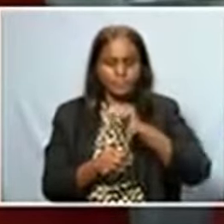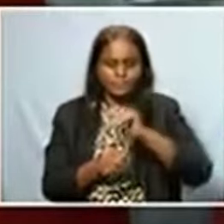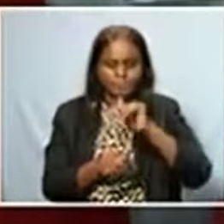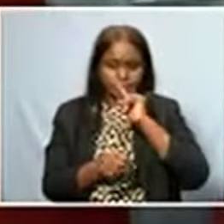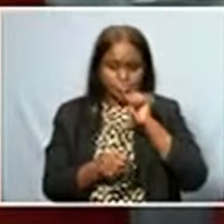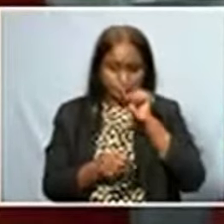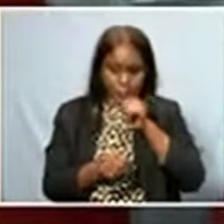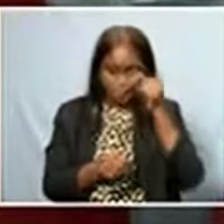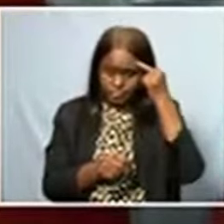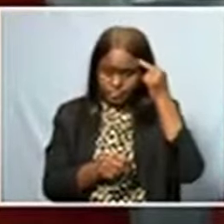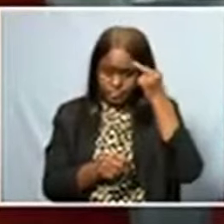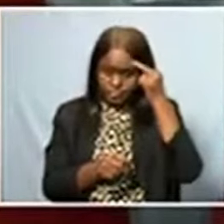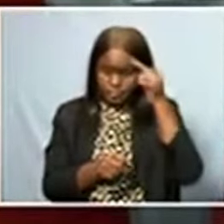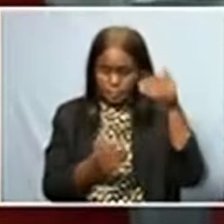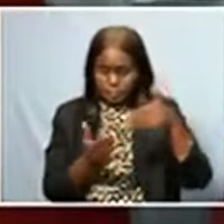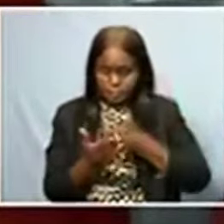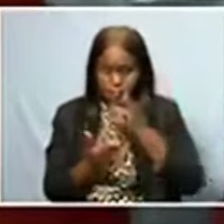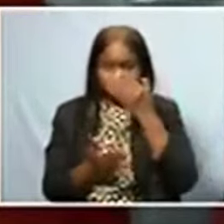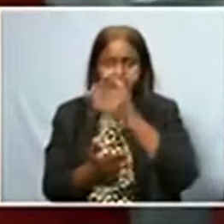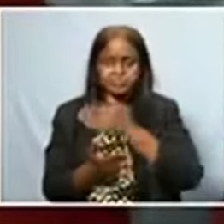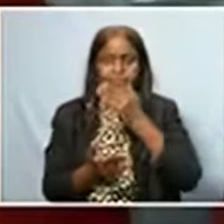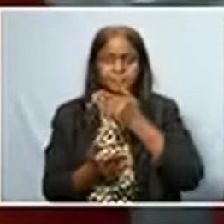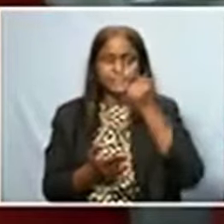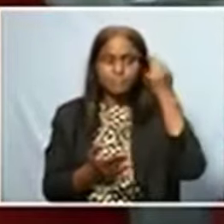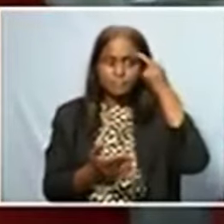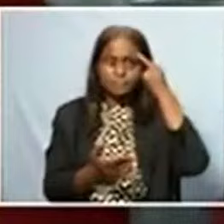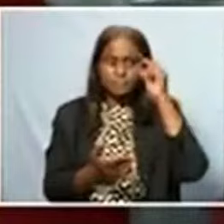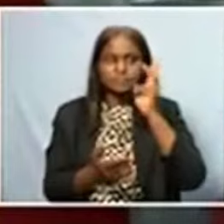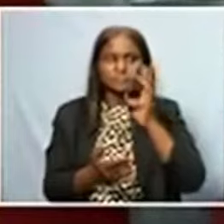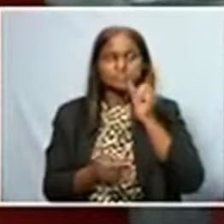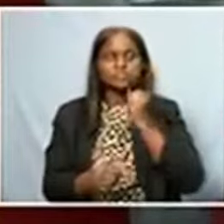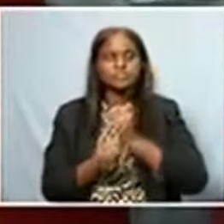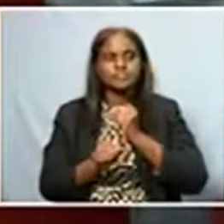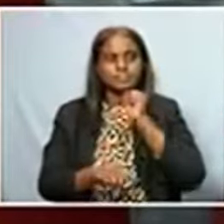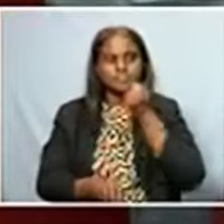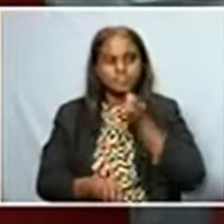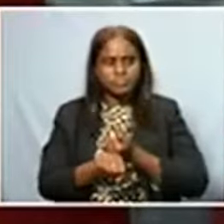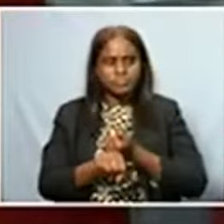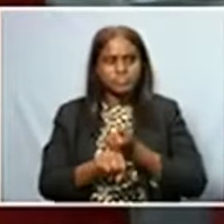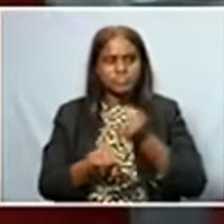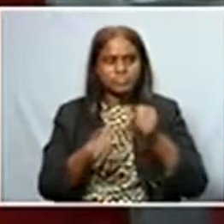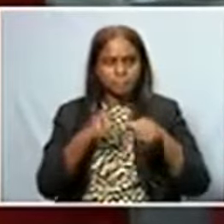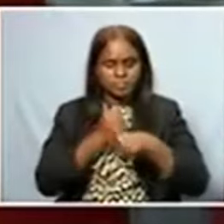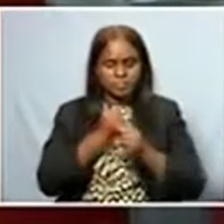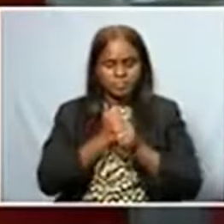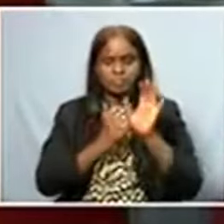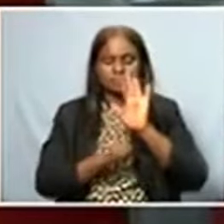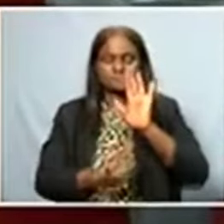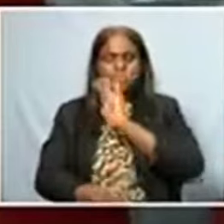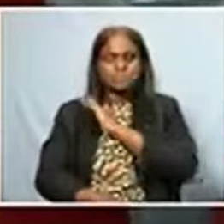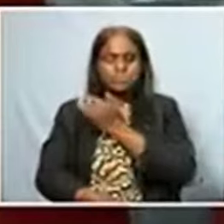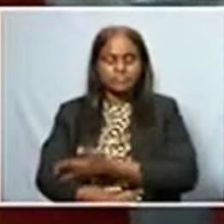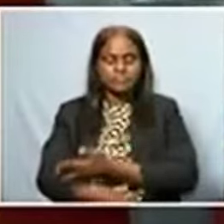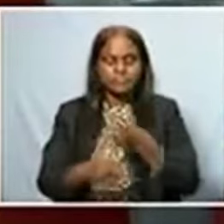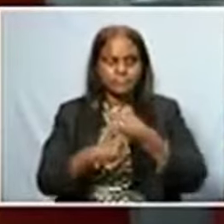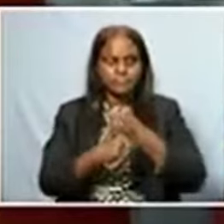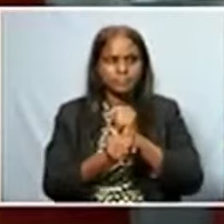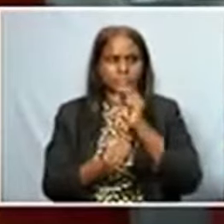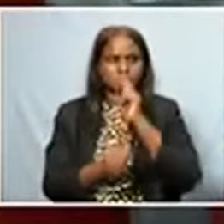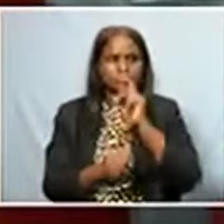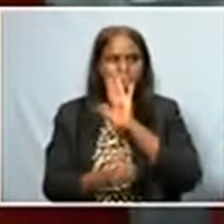this government, the New Dawn government, will do everything in its power to ensure